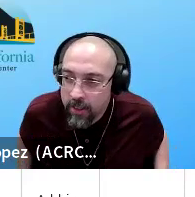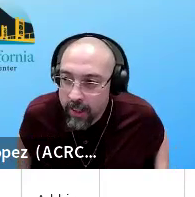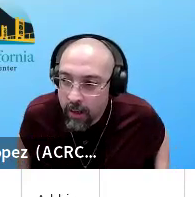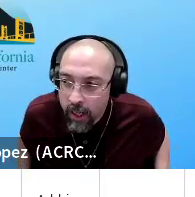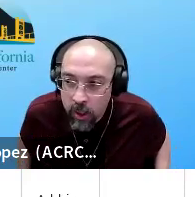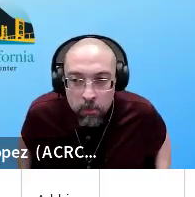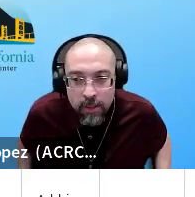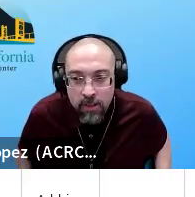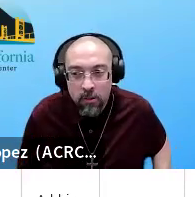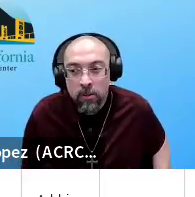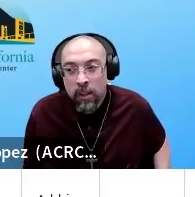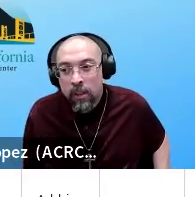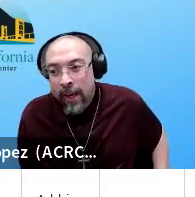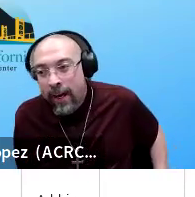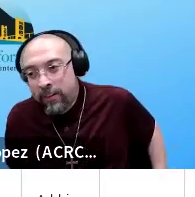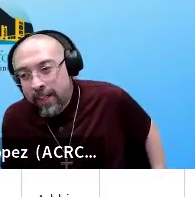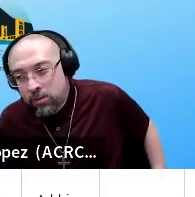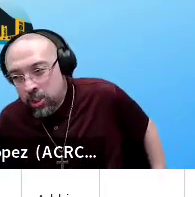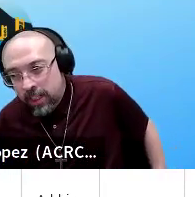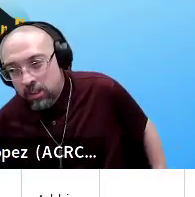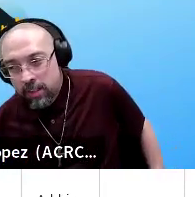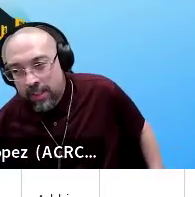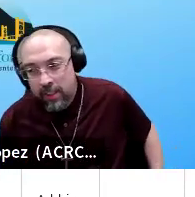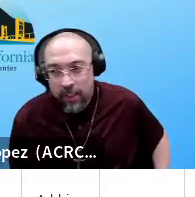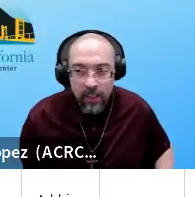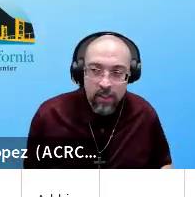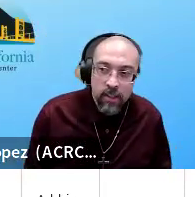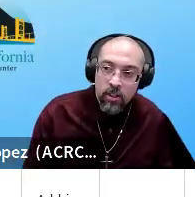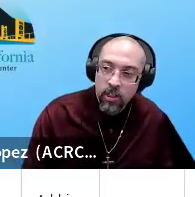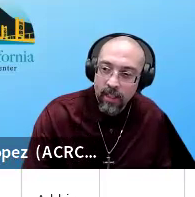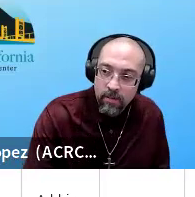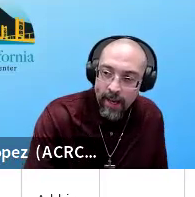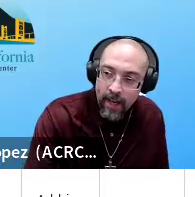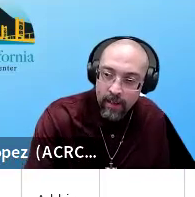with the regional center, our hope is to have you guys reach out to us at the end of